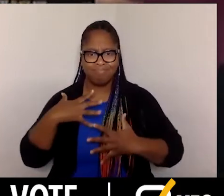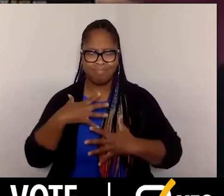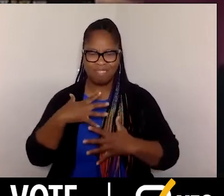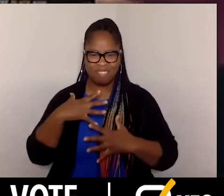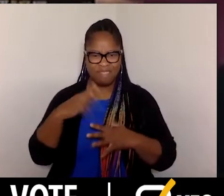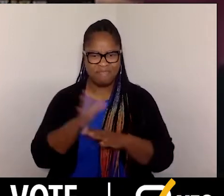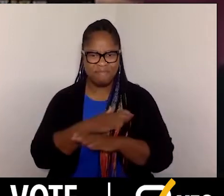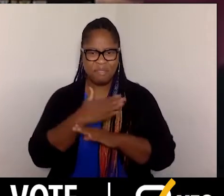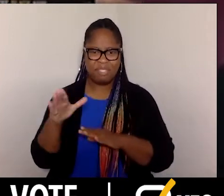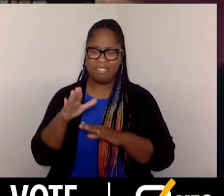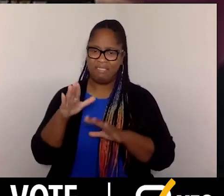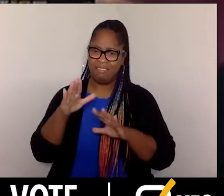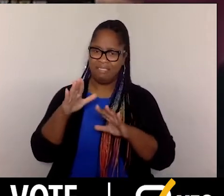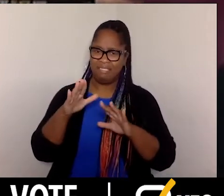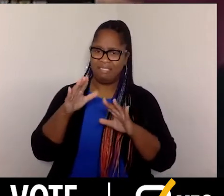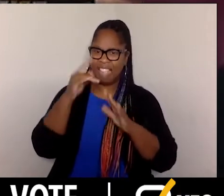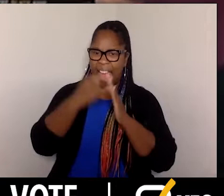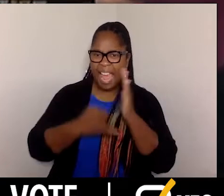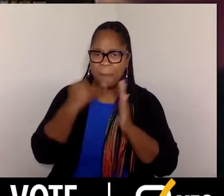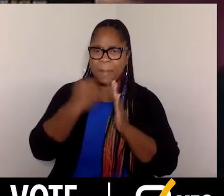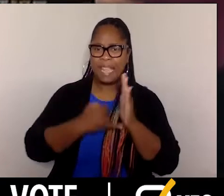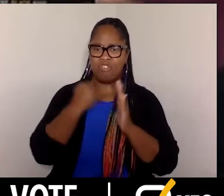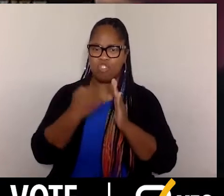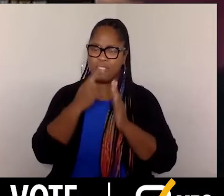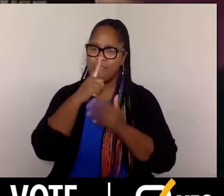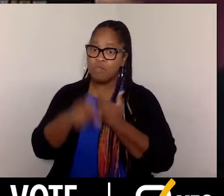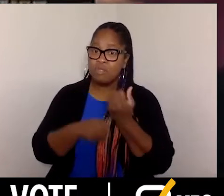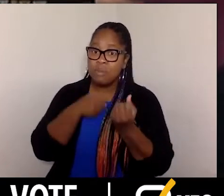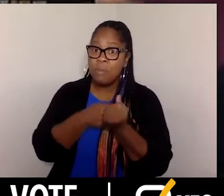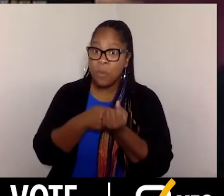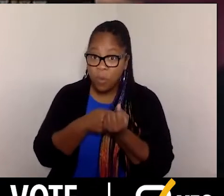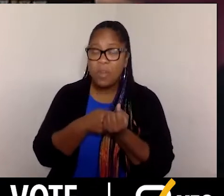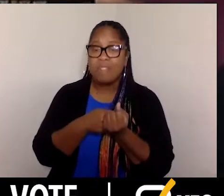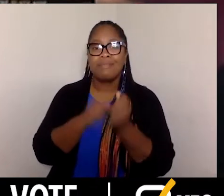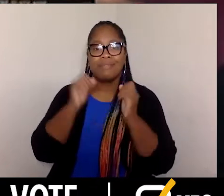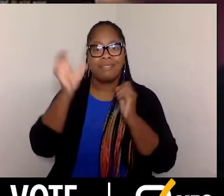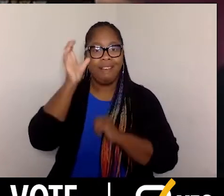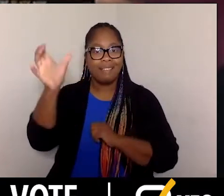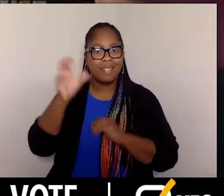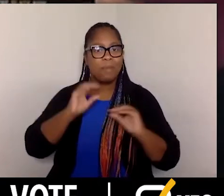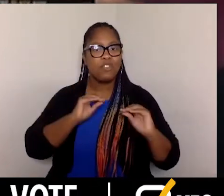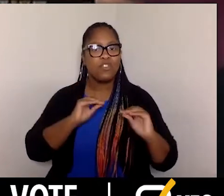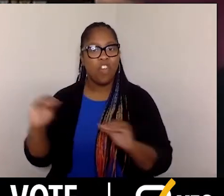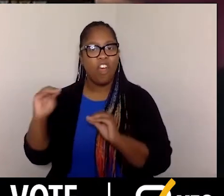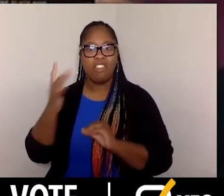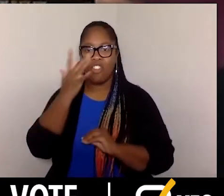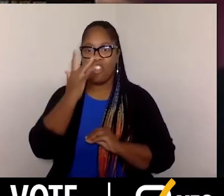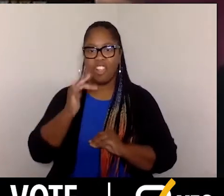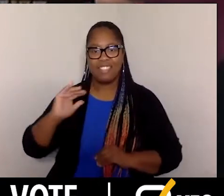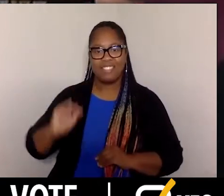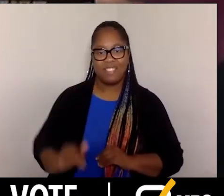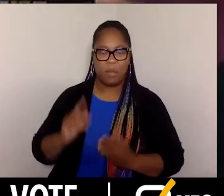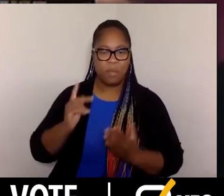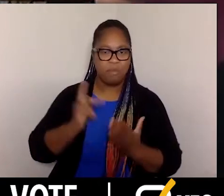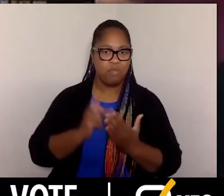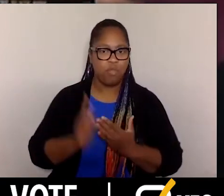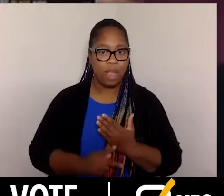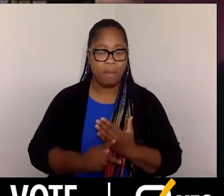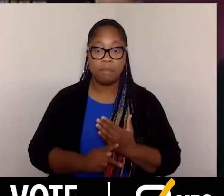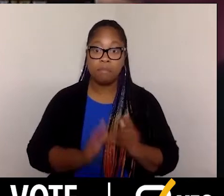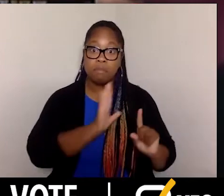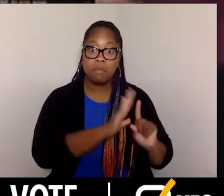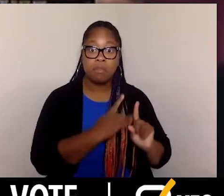and animation to reinforce concepts taught in the early childhood program. His